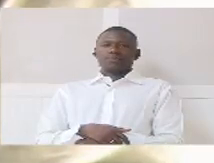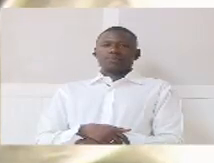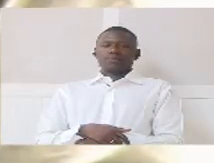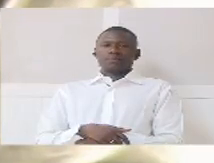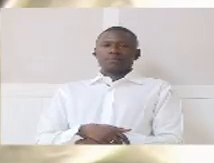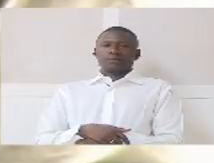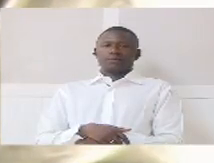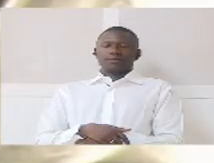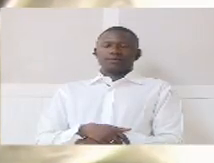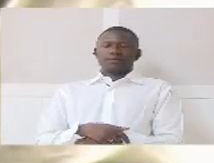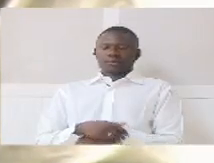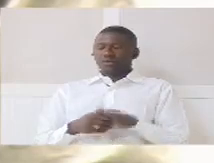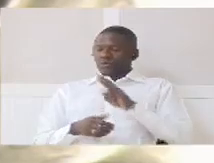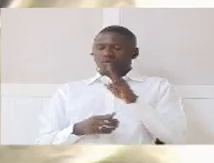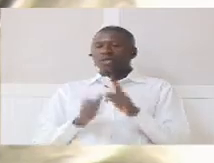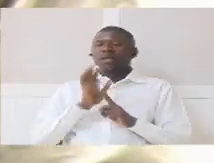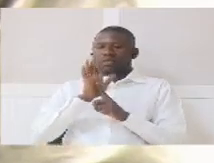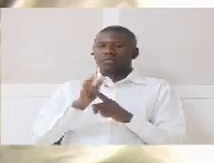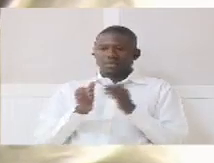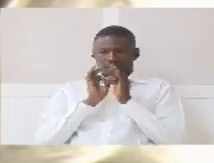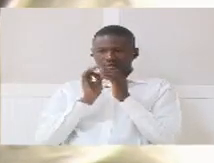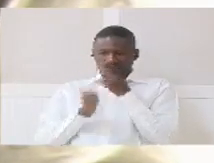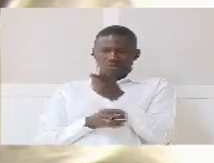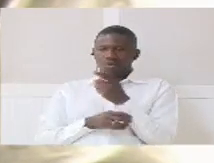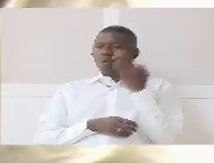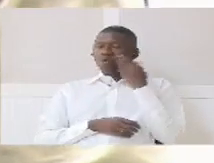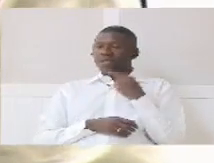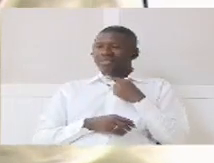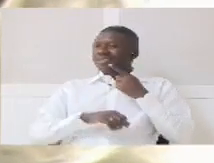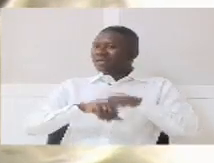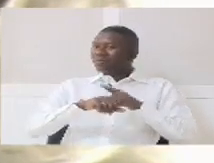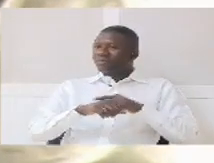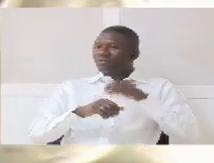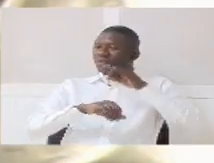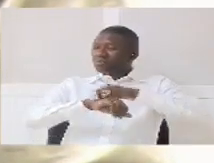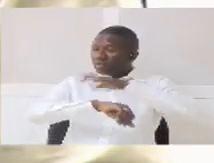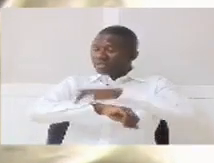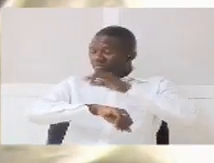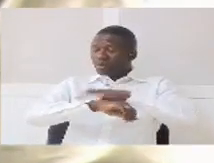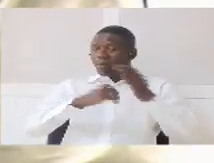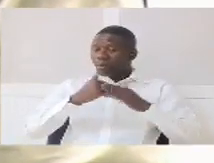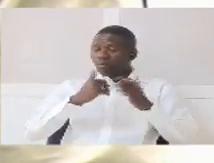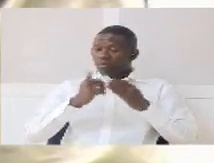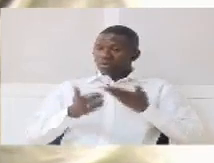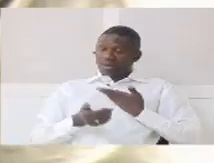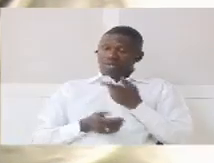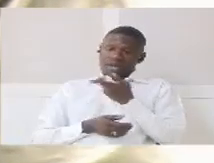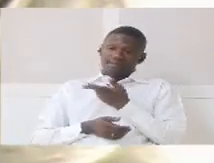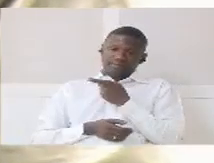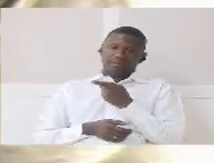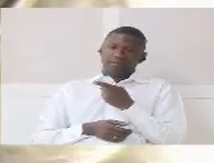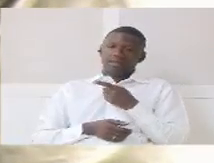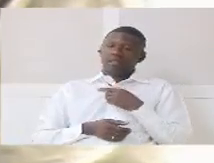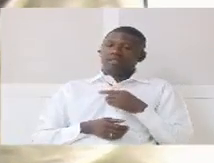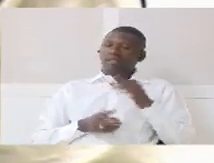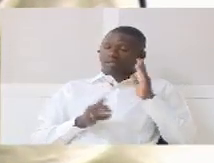No, just as I told you. Ni susula la season osita. When the mosquito season comes around. Suti ya medical contact.